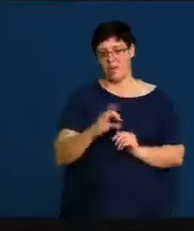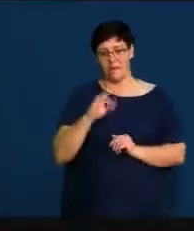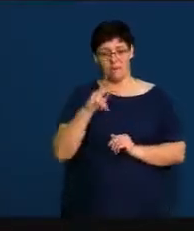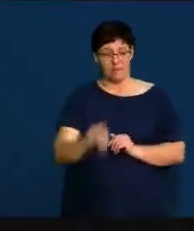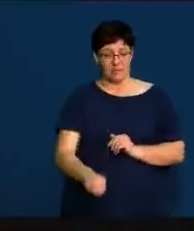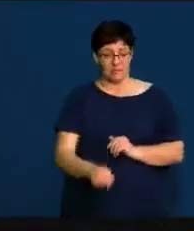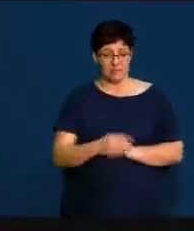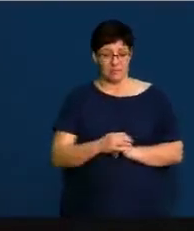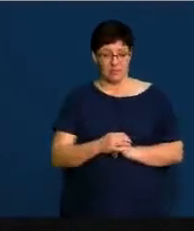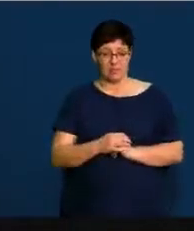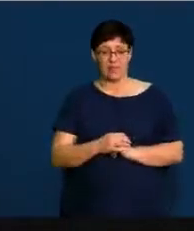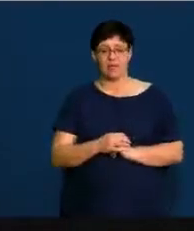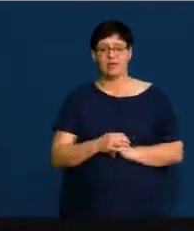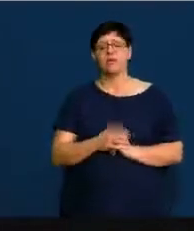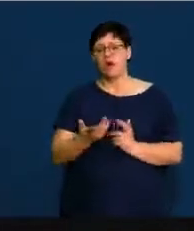we look at the